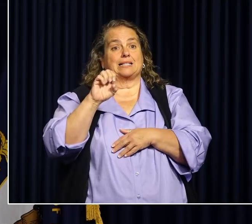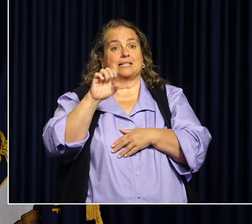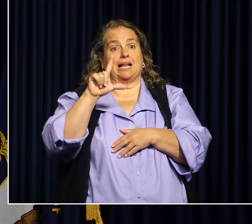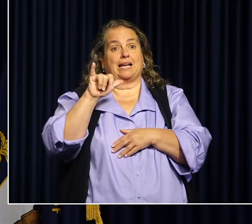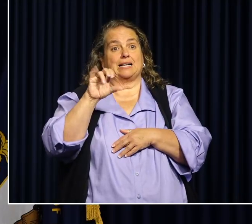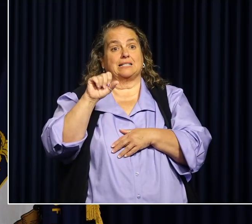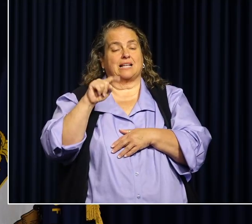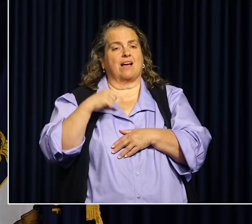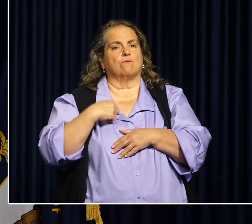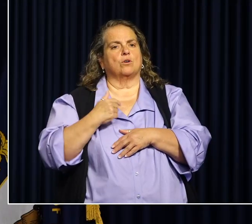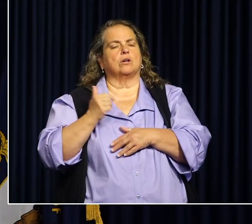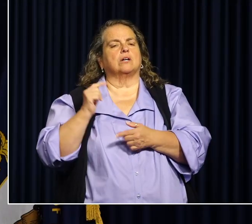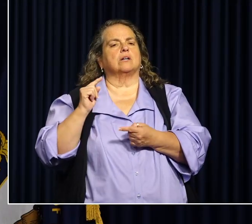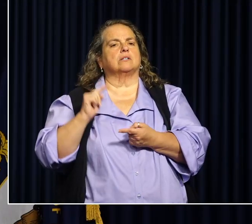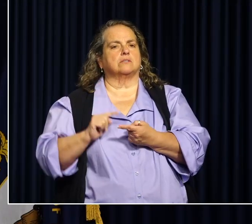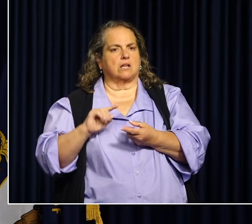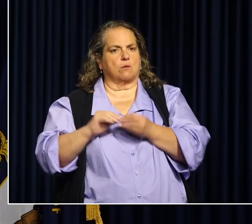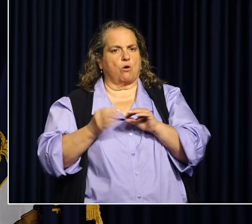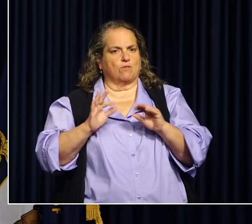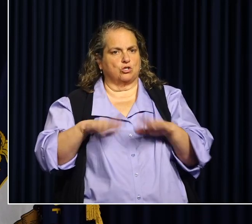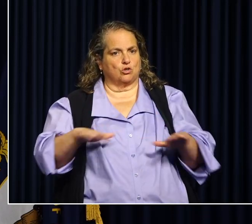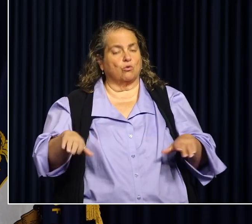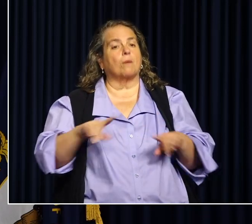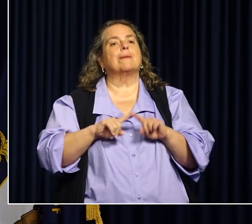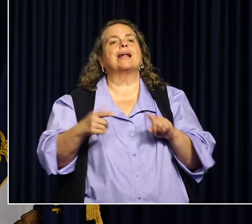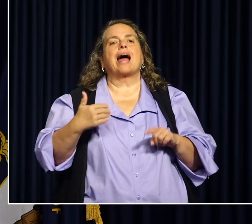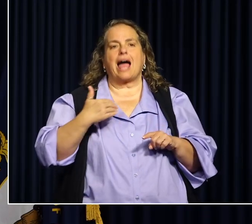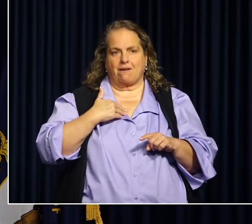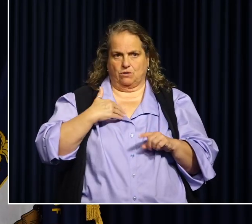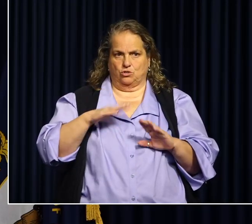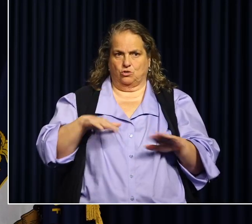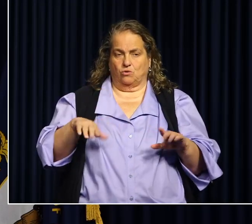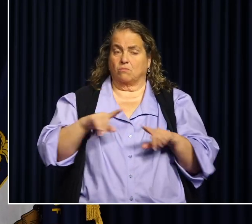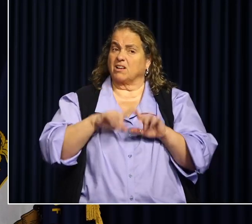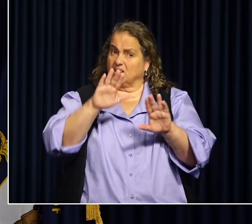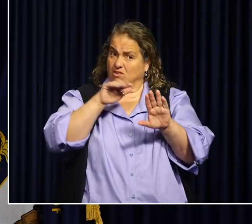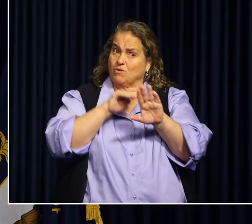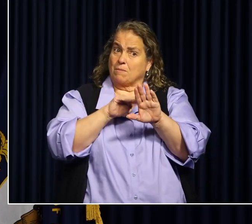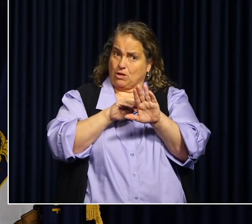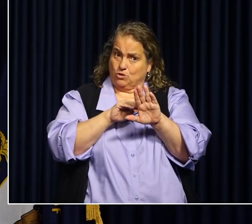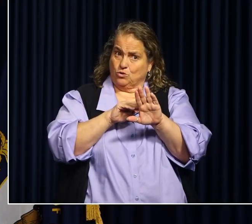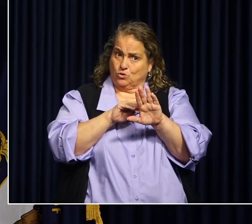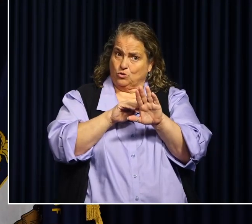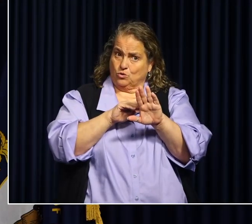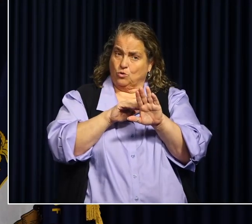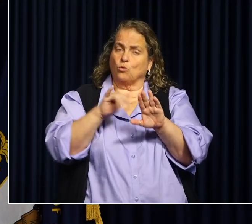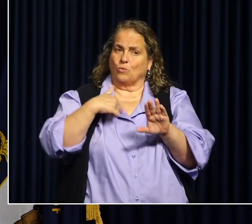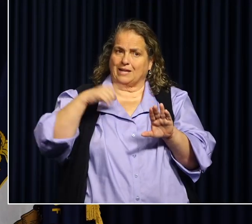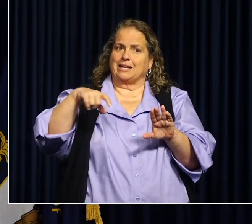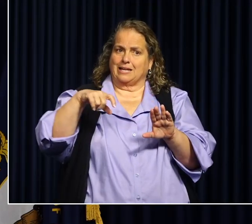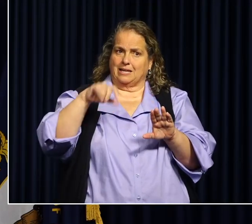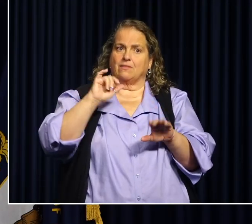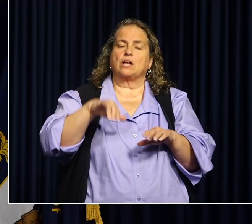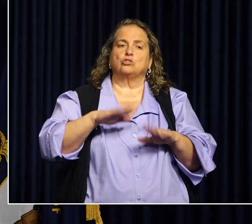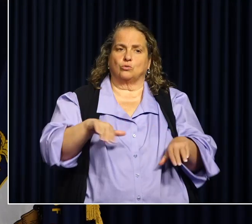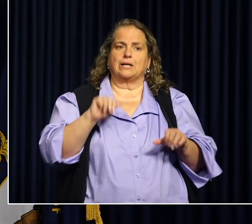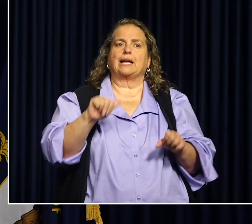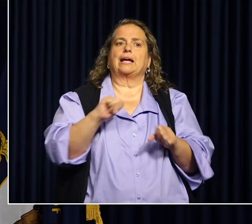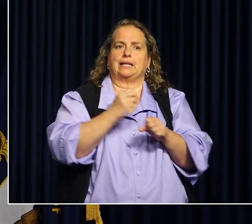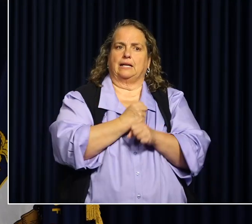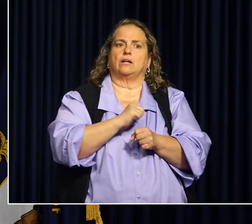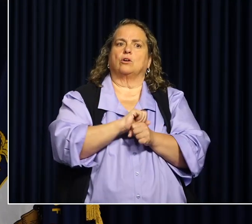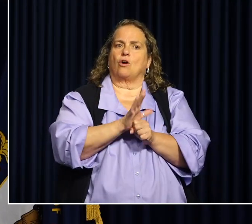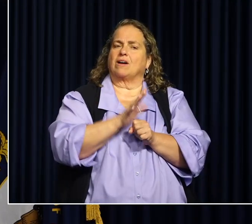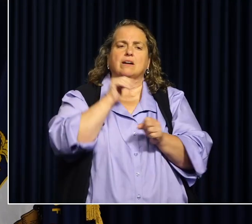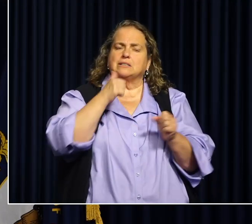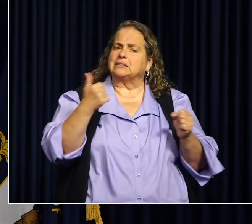children, though there certainly are some on it. Again, it's just a reminder. I think it's a reminder that we need. It's not to scare anybody.